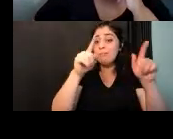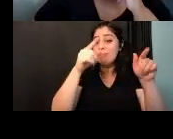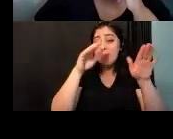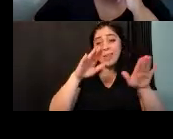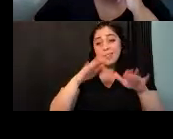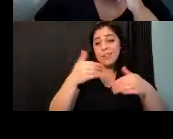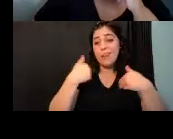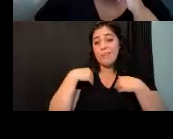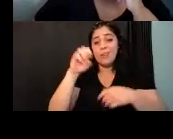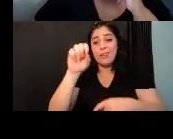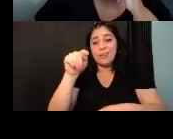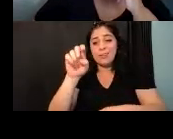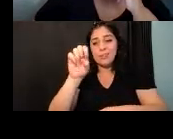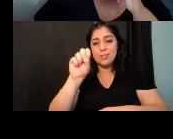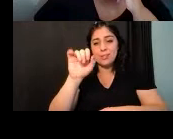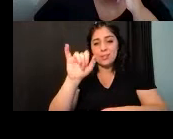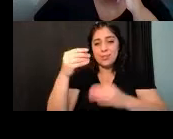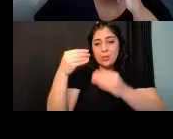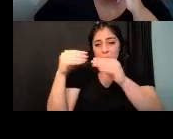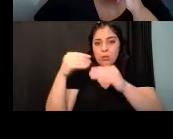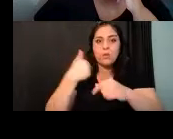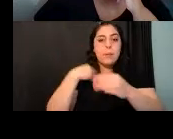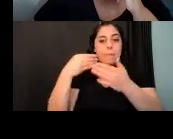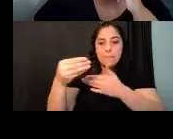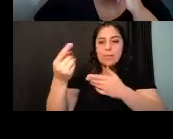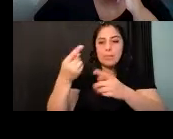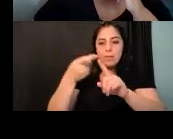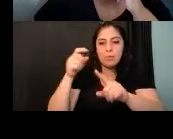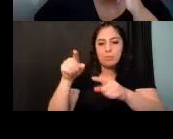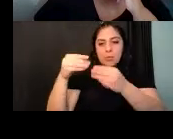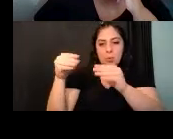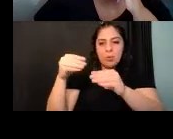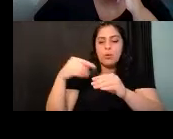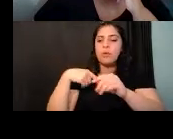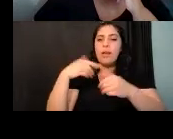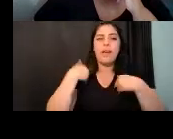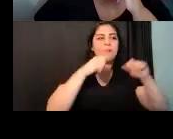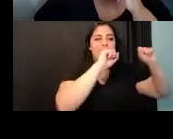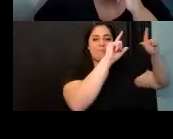I bought one of her pieces and it's happily displayed on my wall.